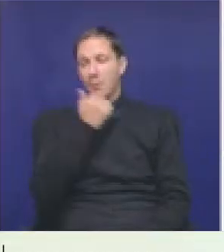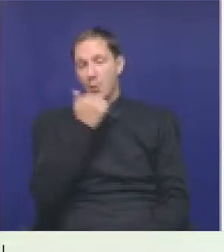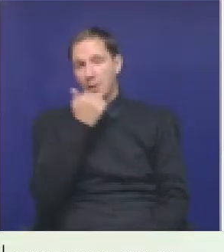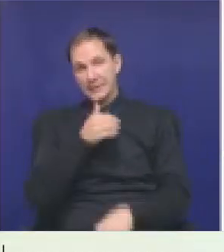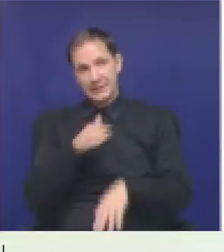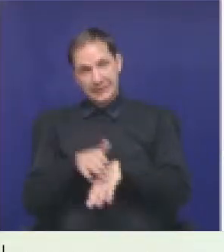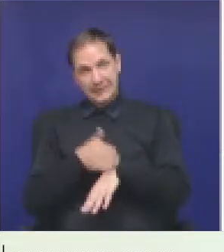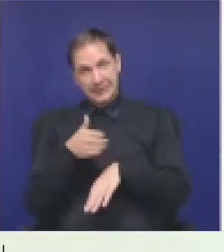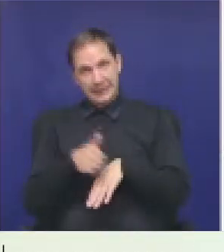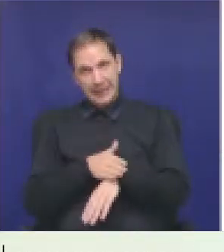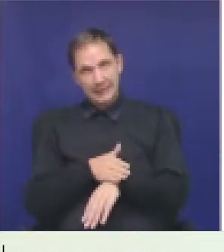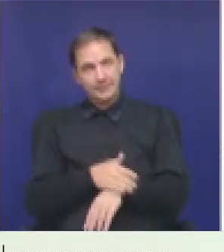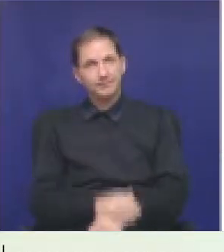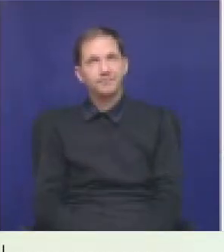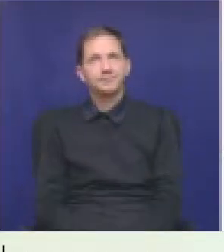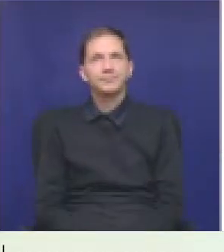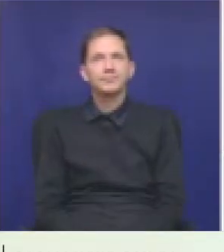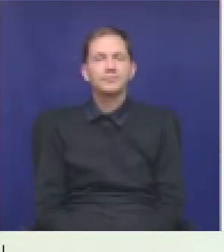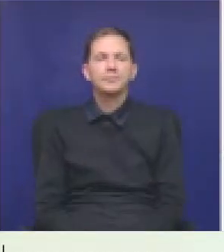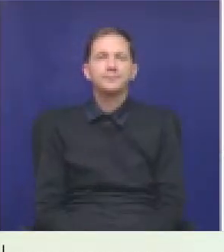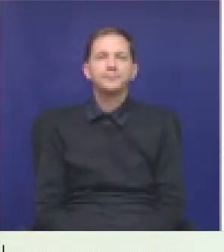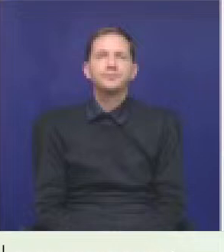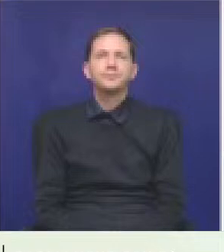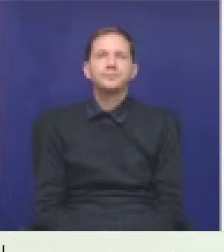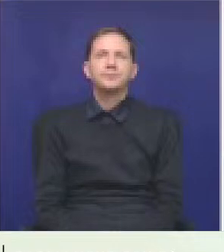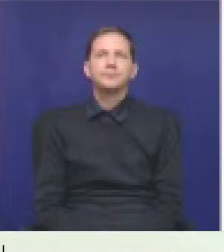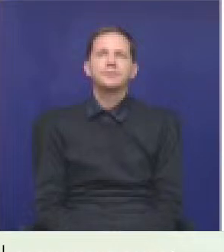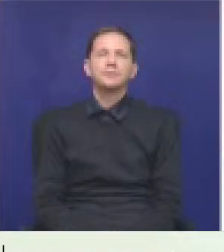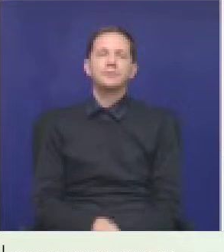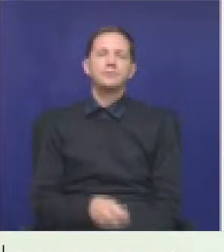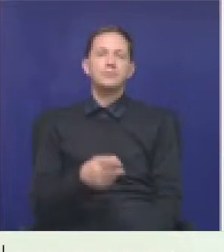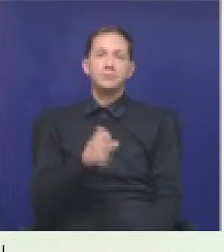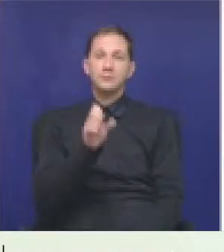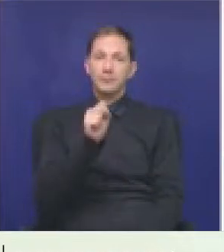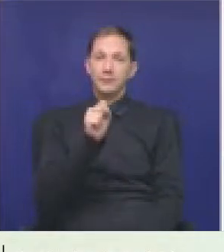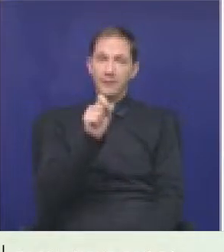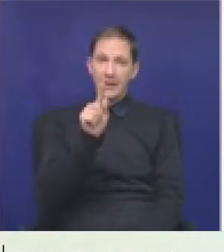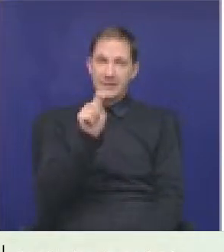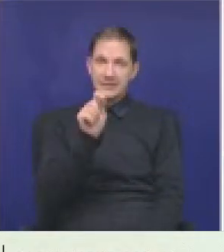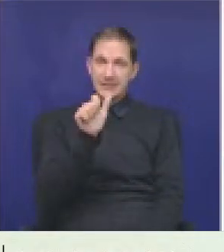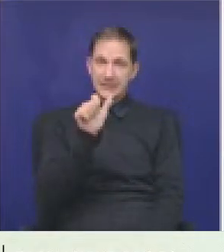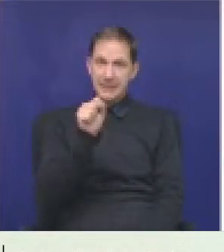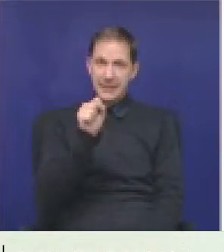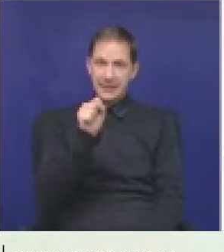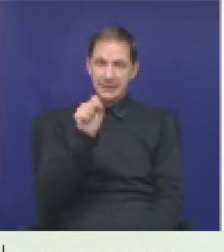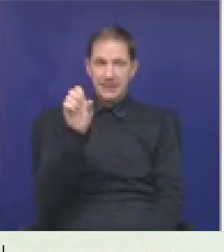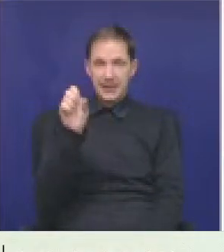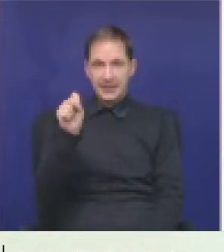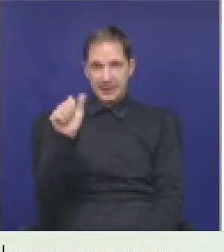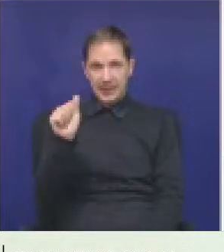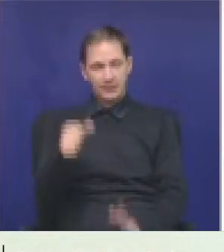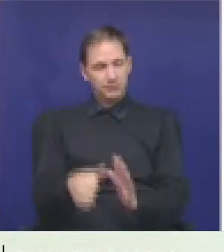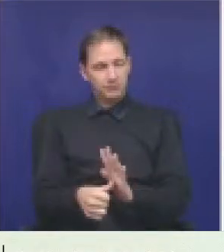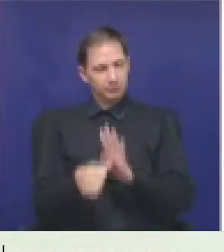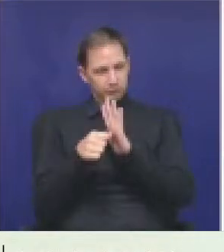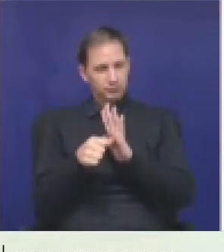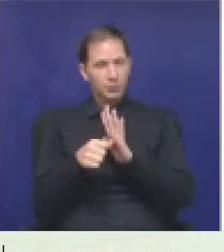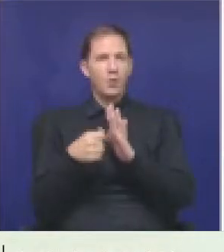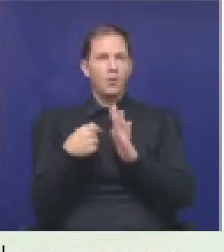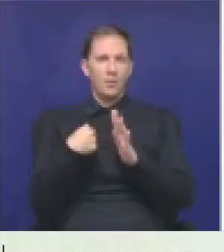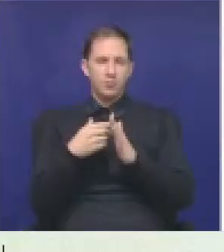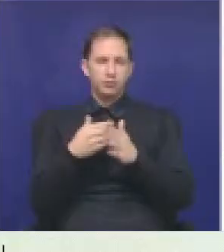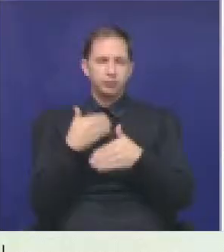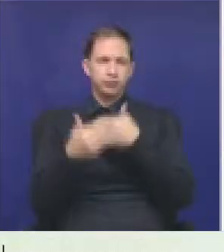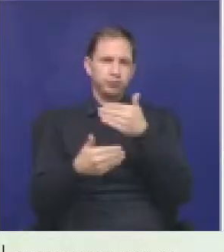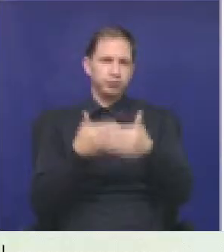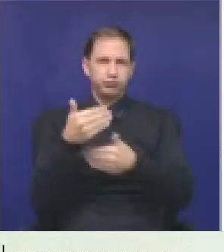Chair. Stats SA is an essential organ in the survival of this organism that